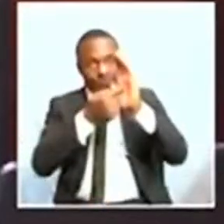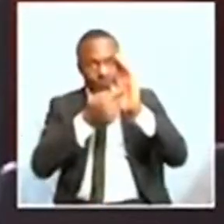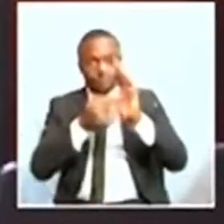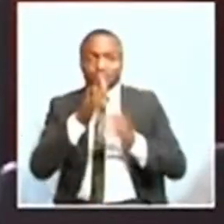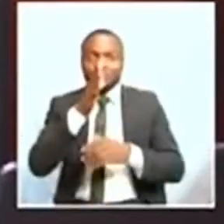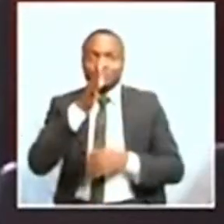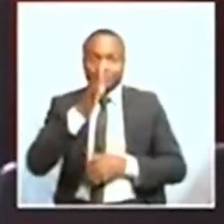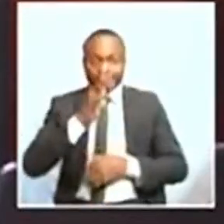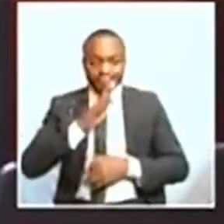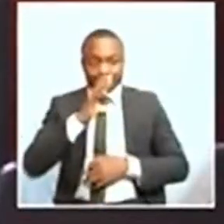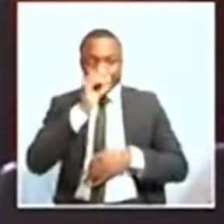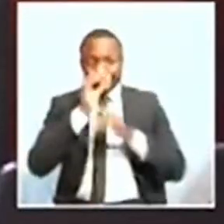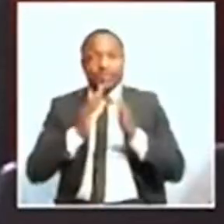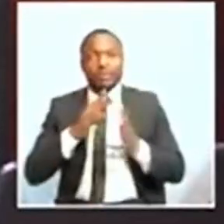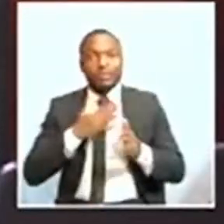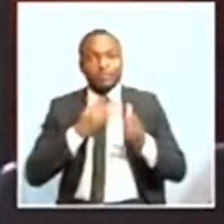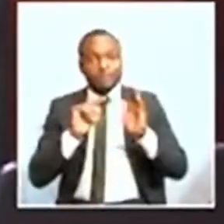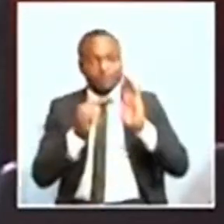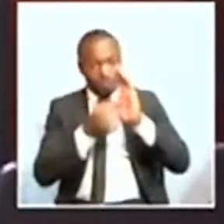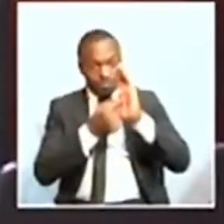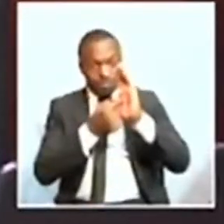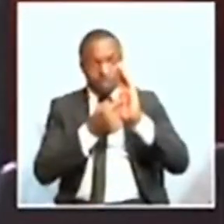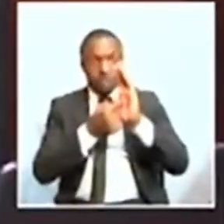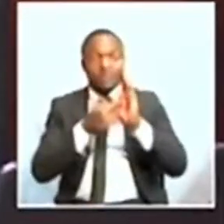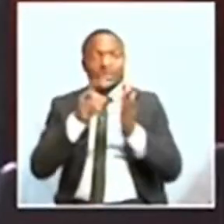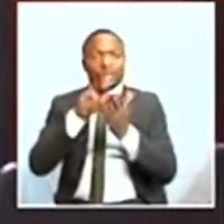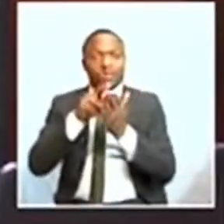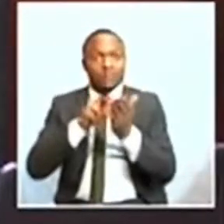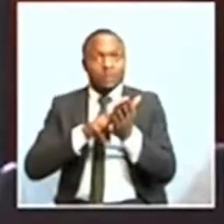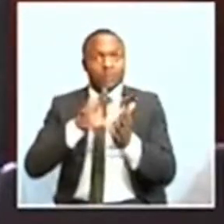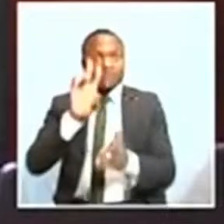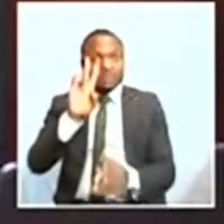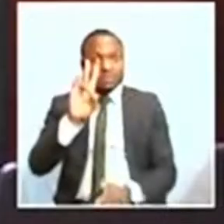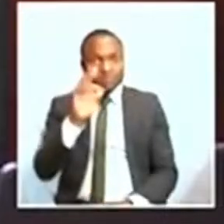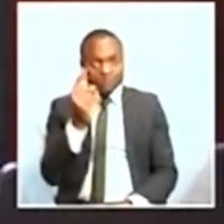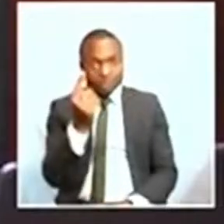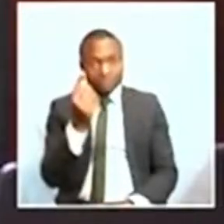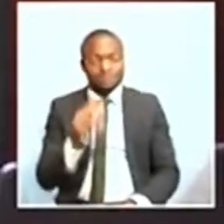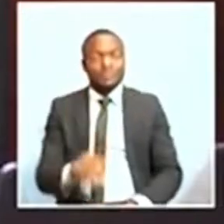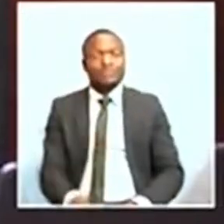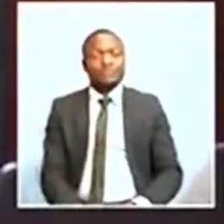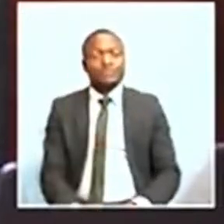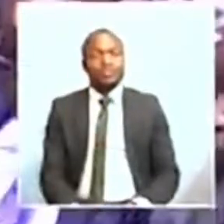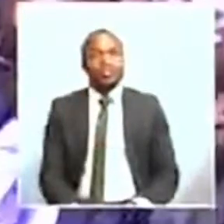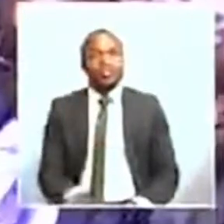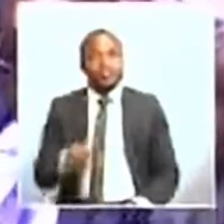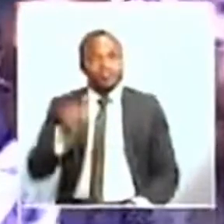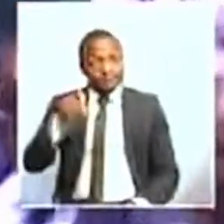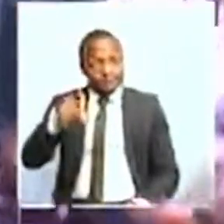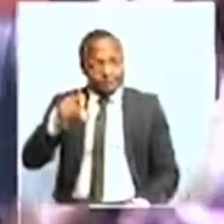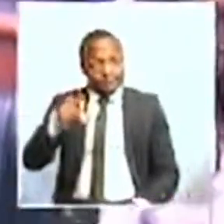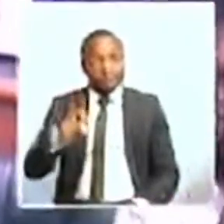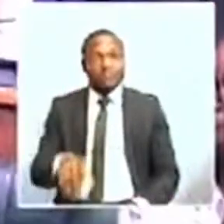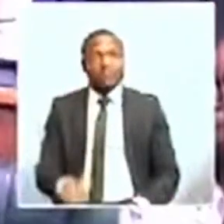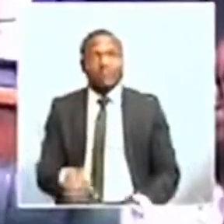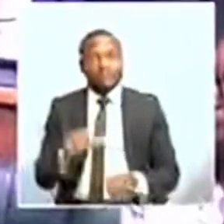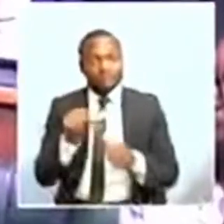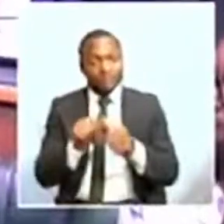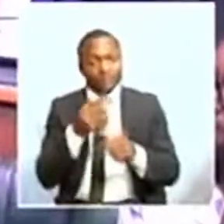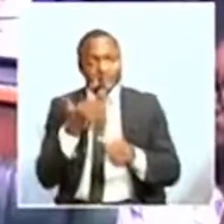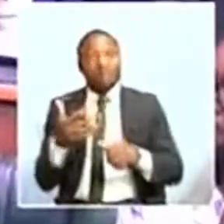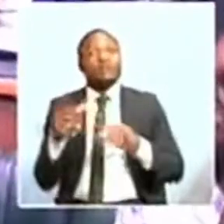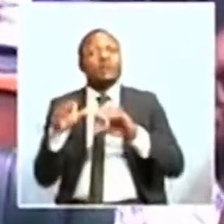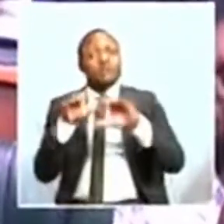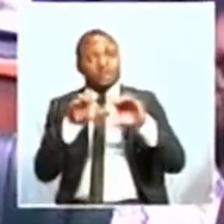Madam Speaker, my point of order is premised on Standing Order number 71, which requires that everything that